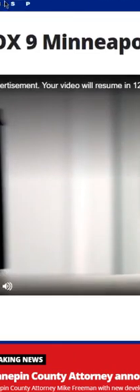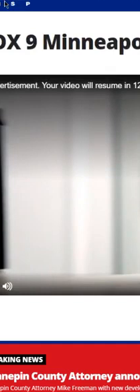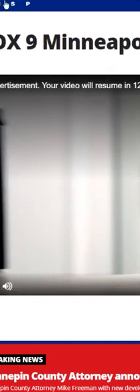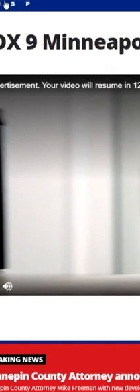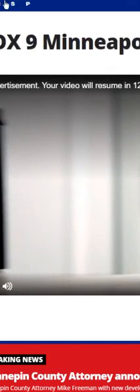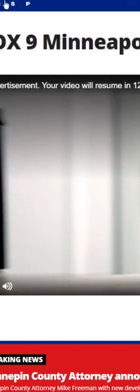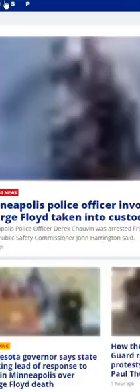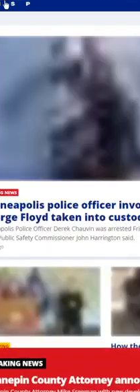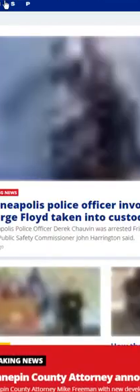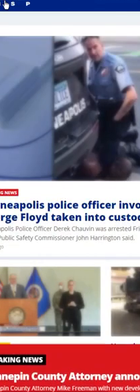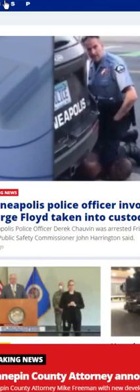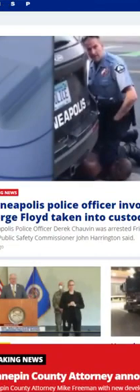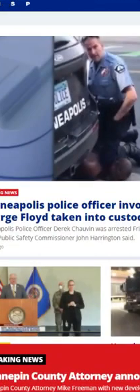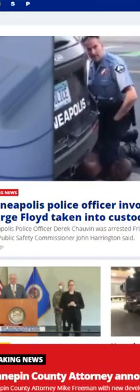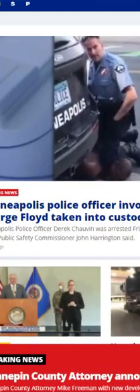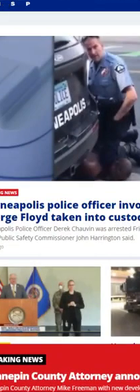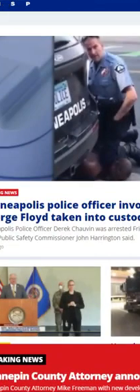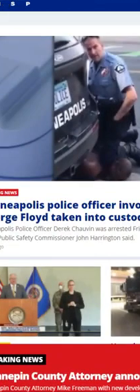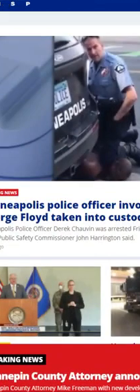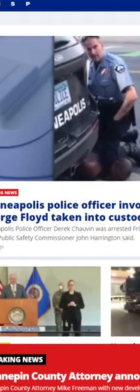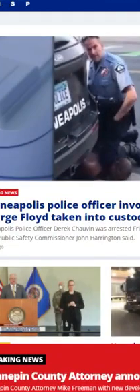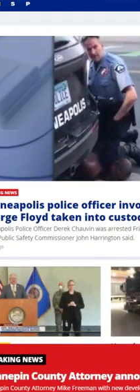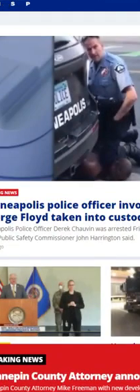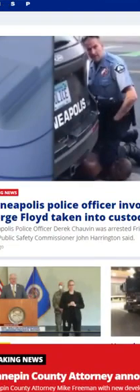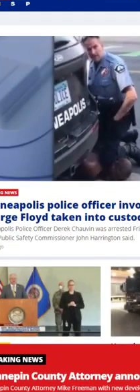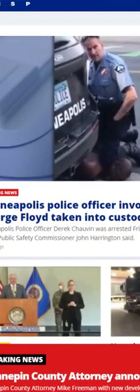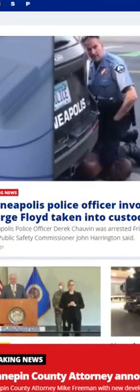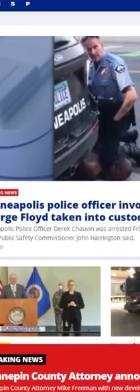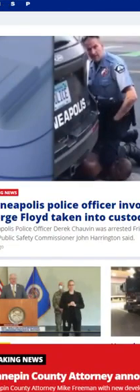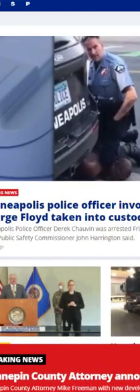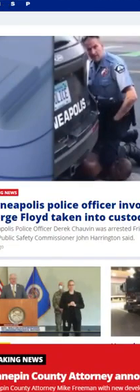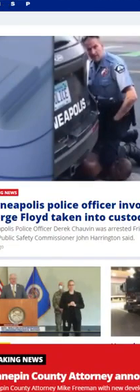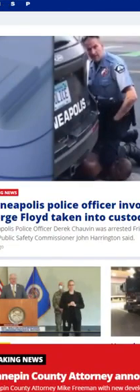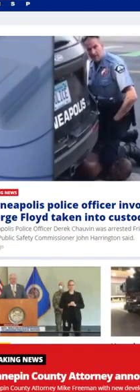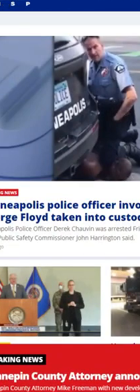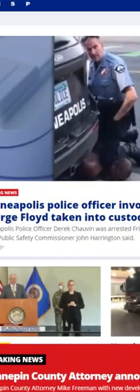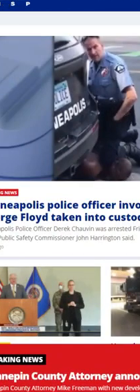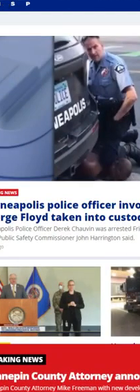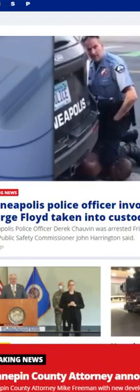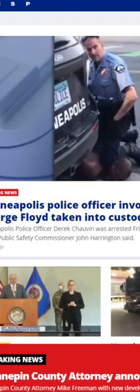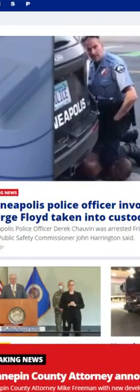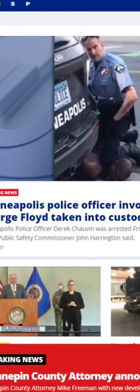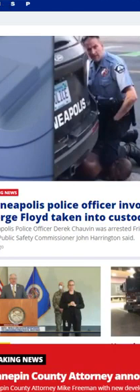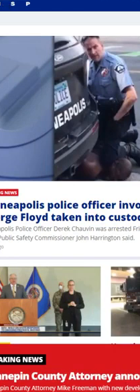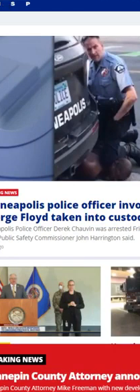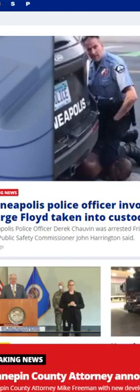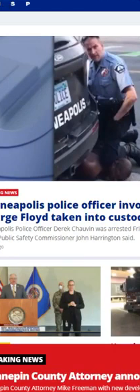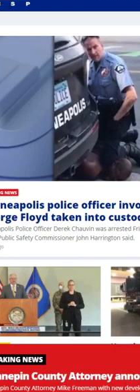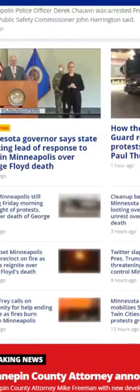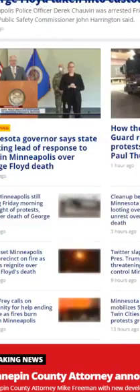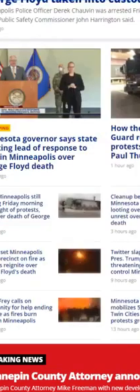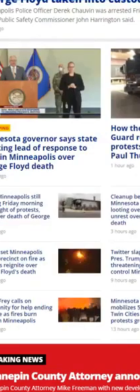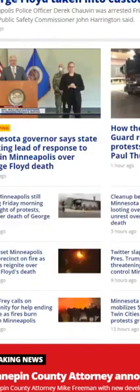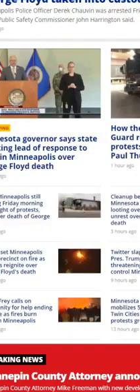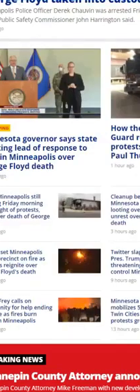they covered some new information about that. He's taken into custody, this ex-police